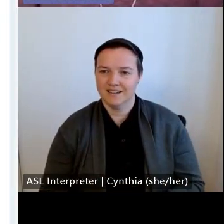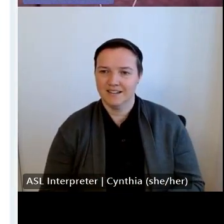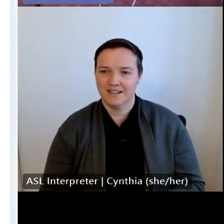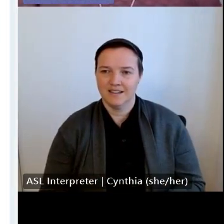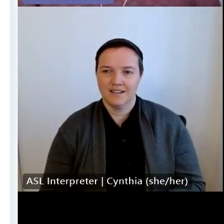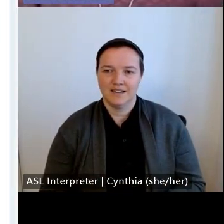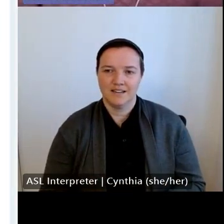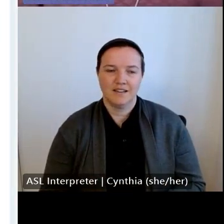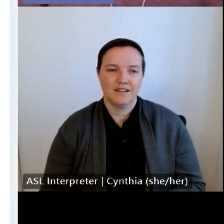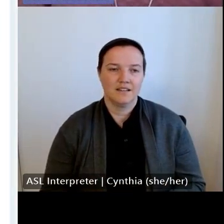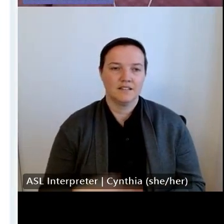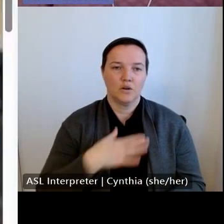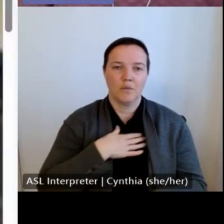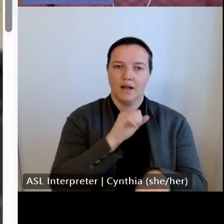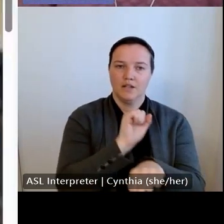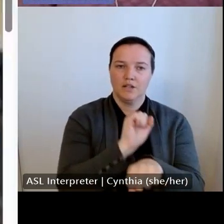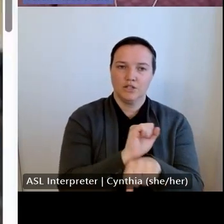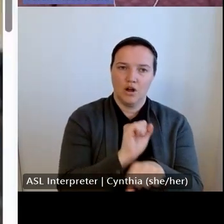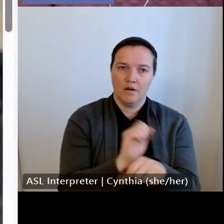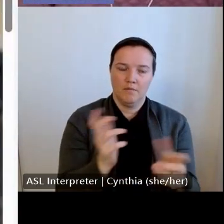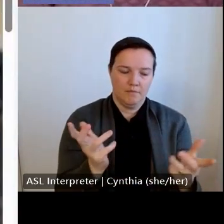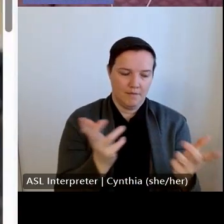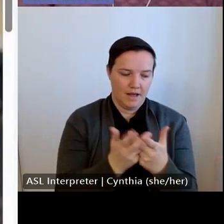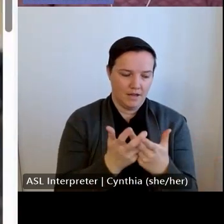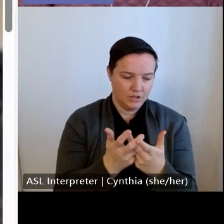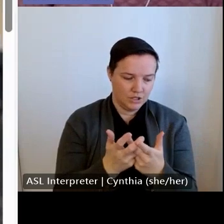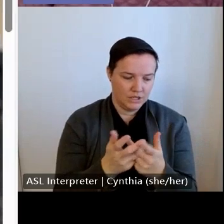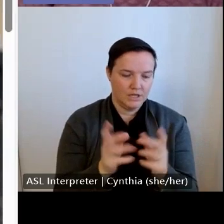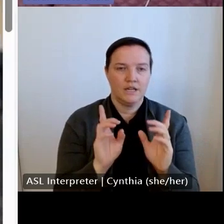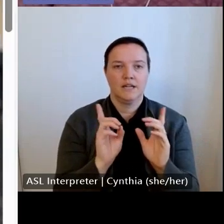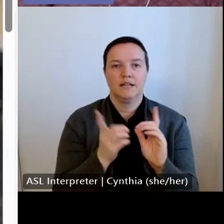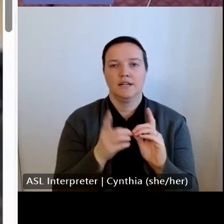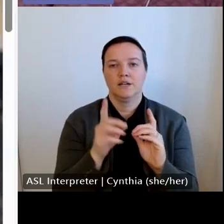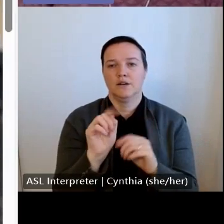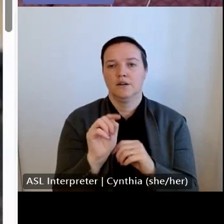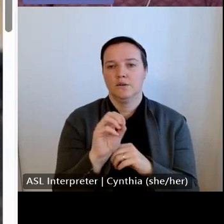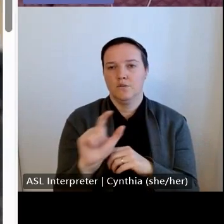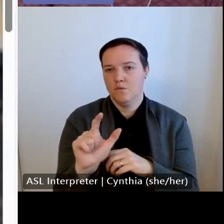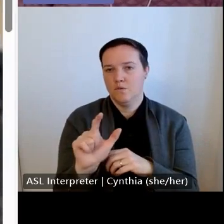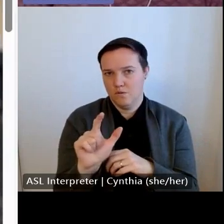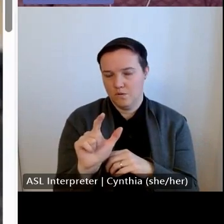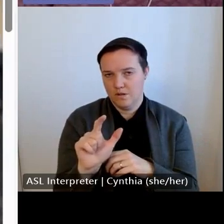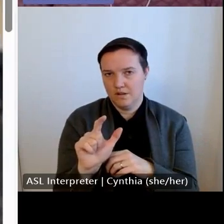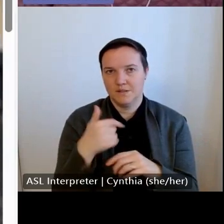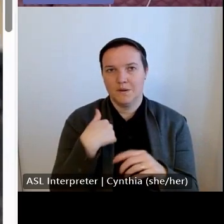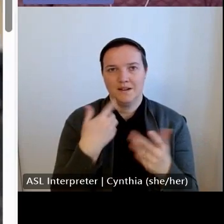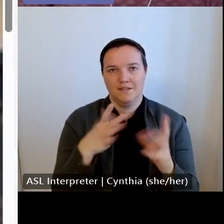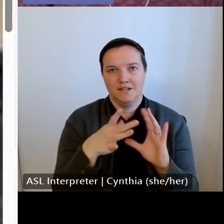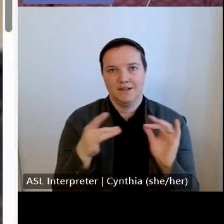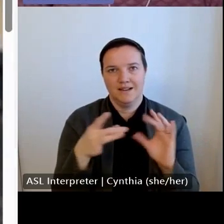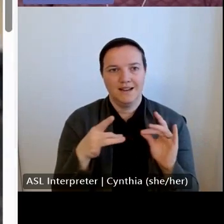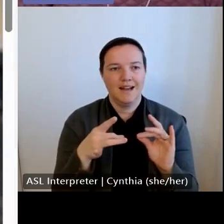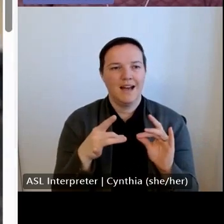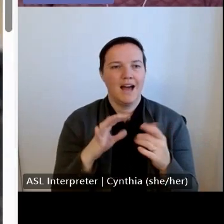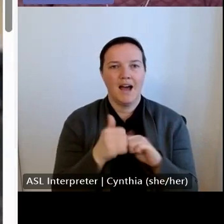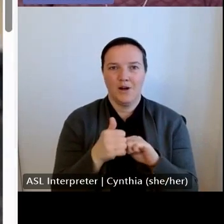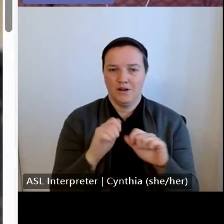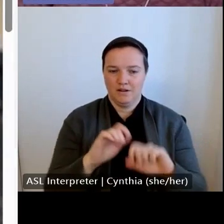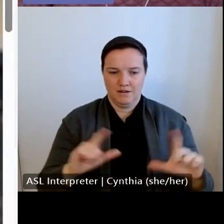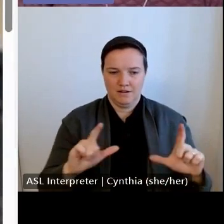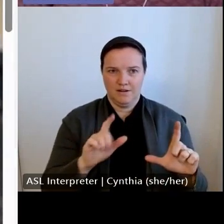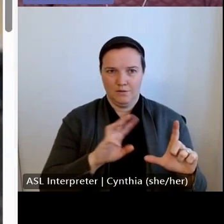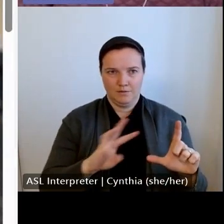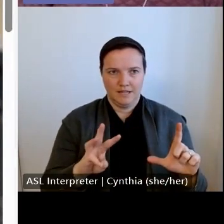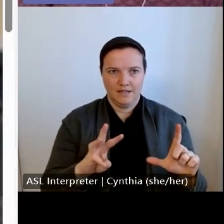is My Job Match, the digital tool. So as I mentioned, to access the platform, you're going to visit My